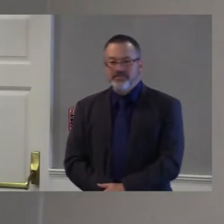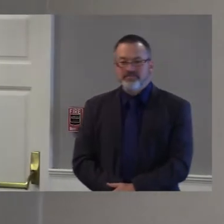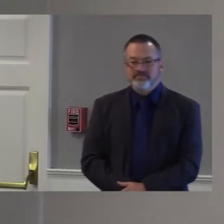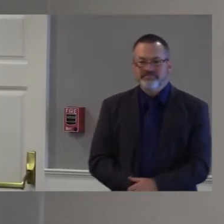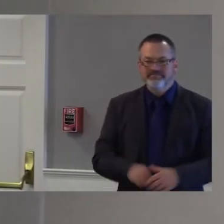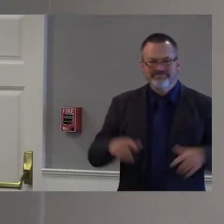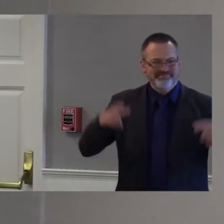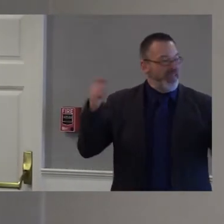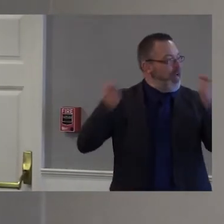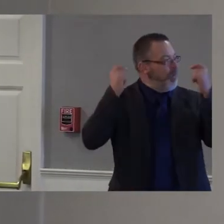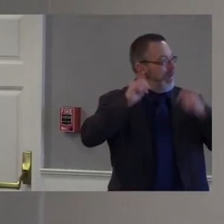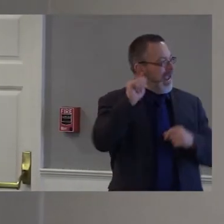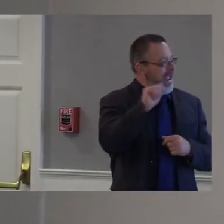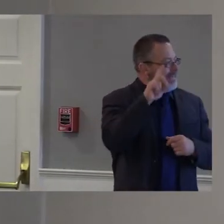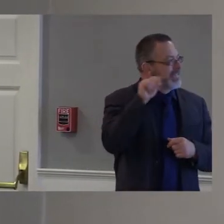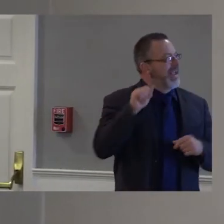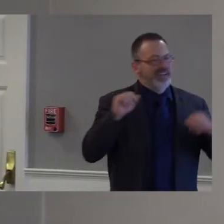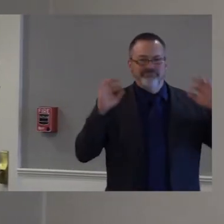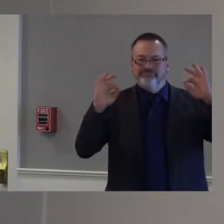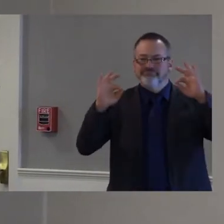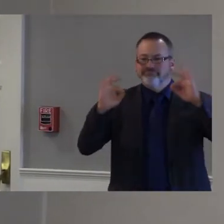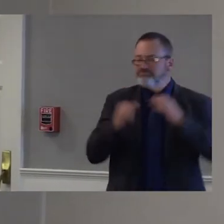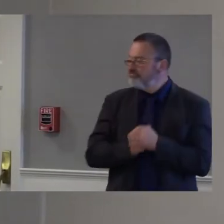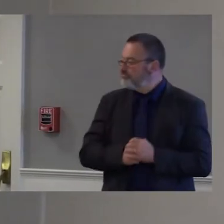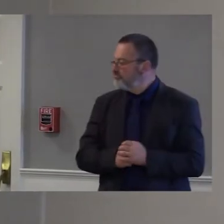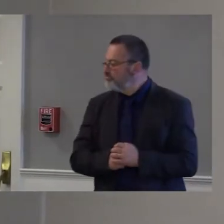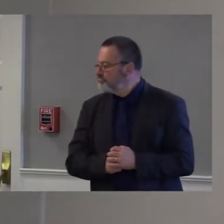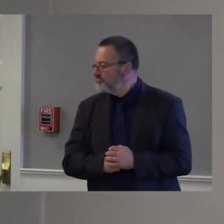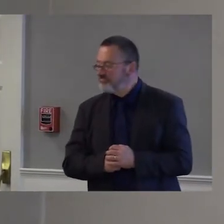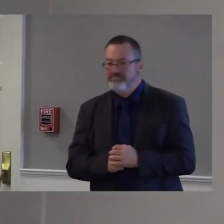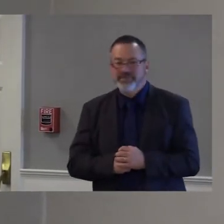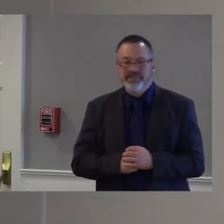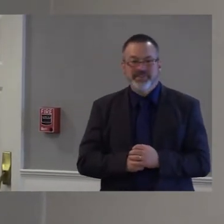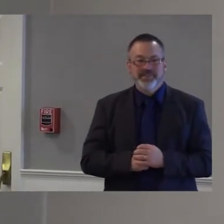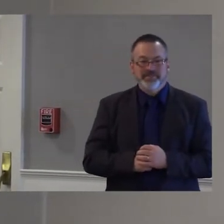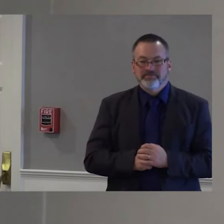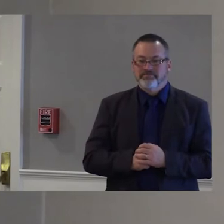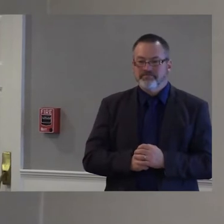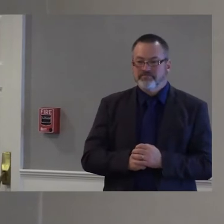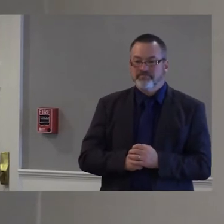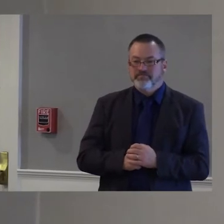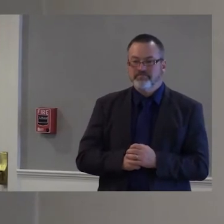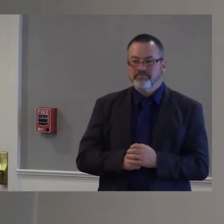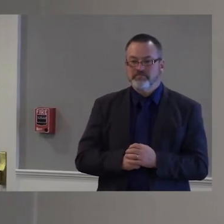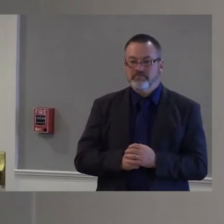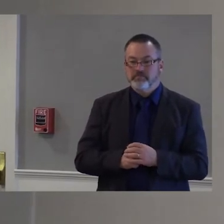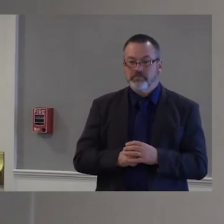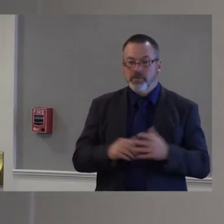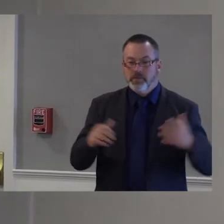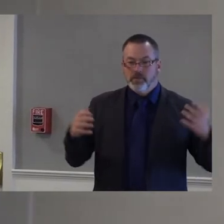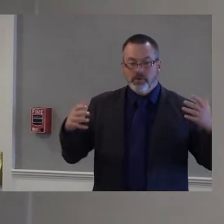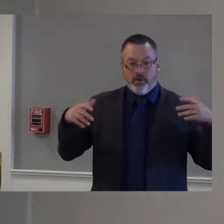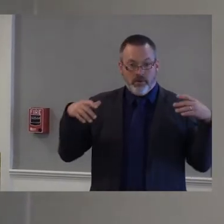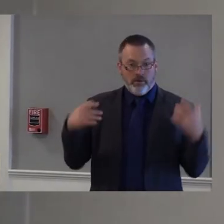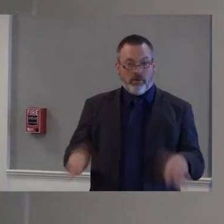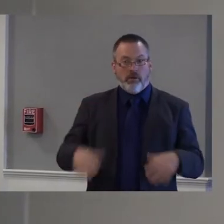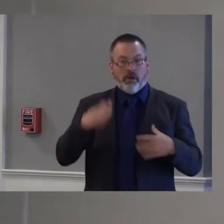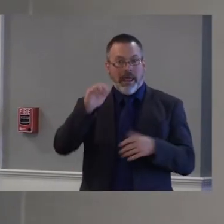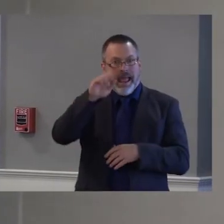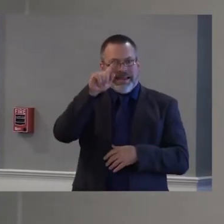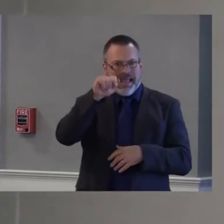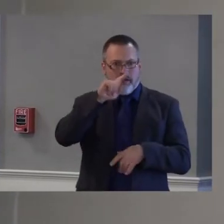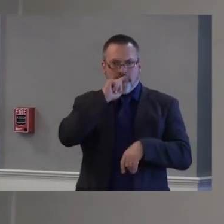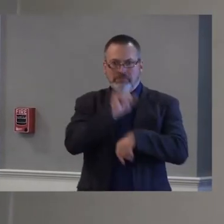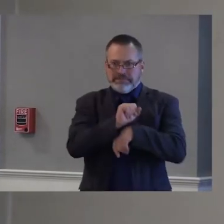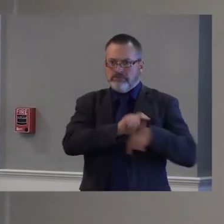the signing of the ADA. And all the changes it's meant for us in our lives, in our community. And so I'm